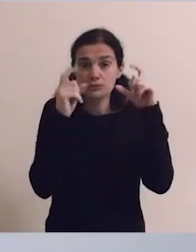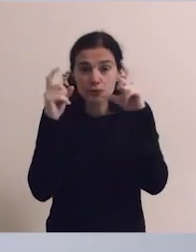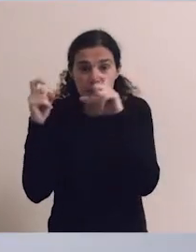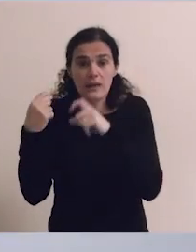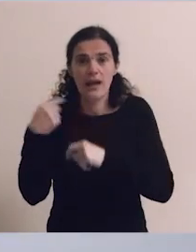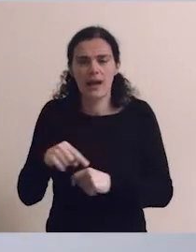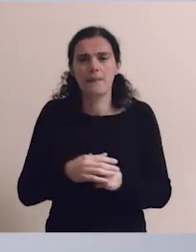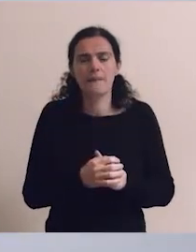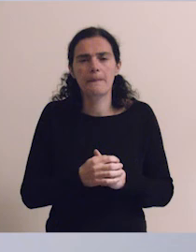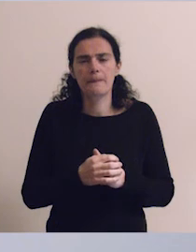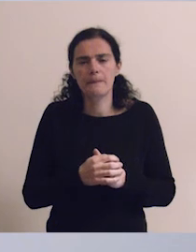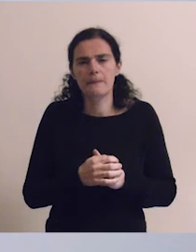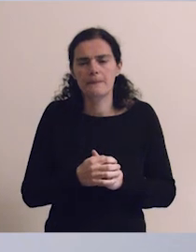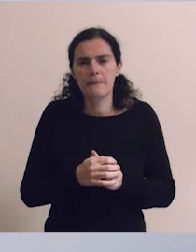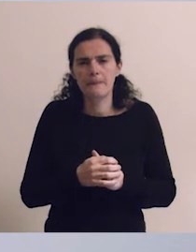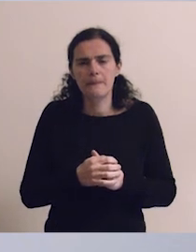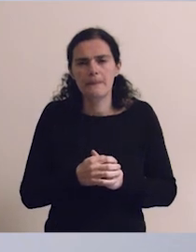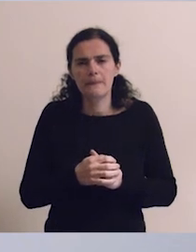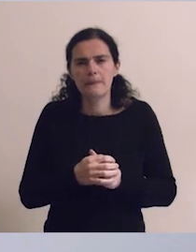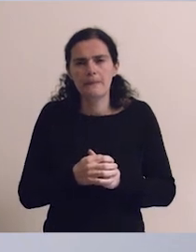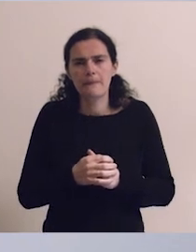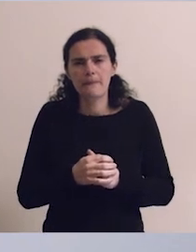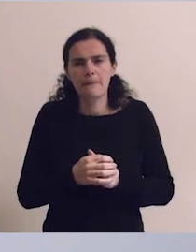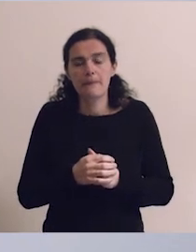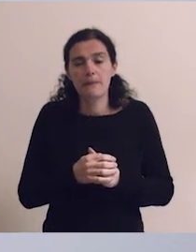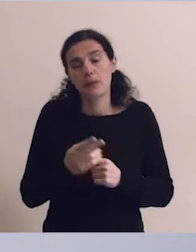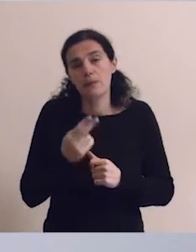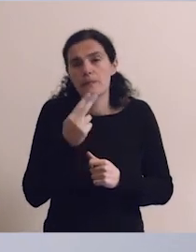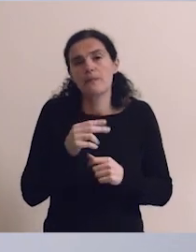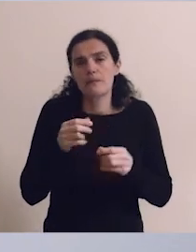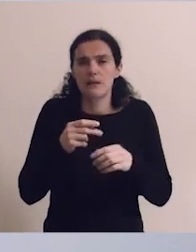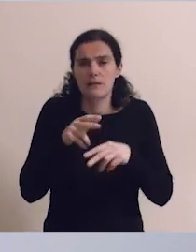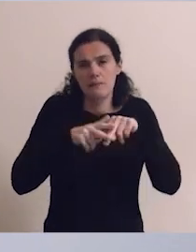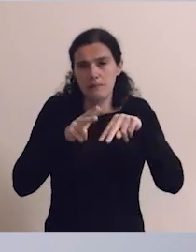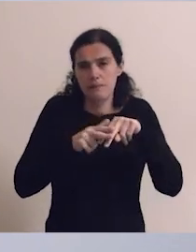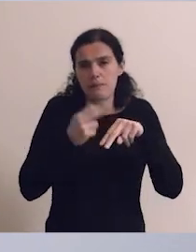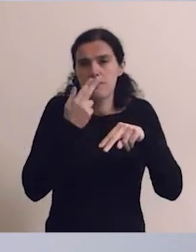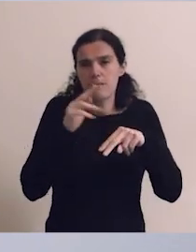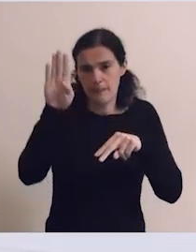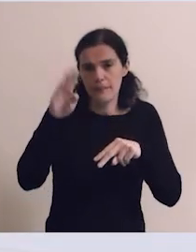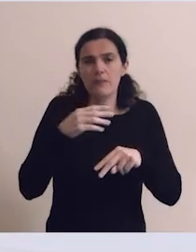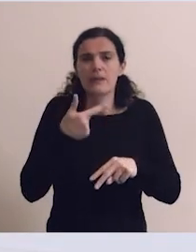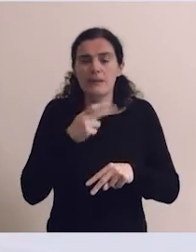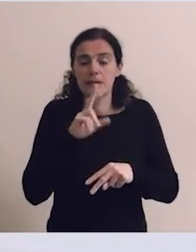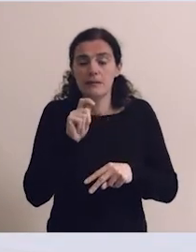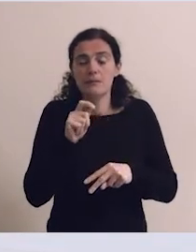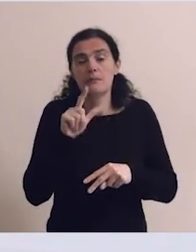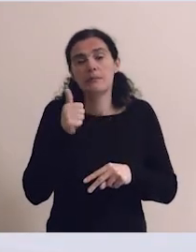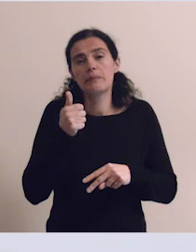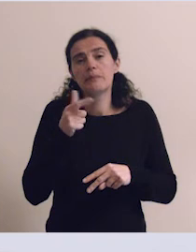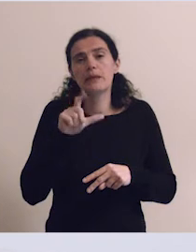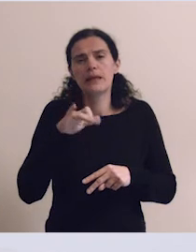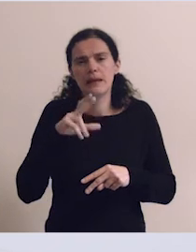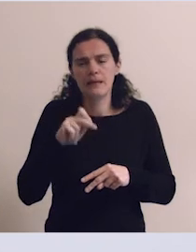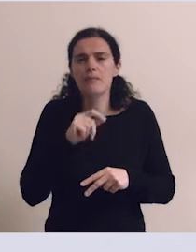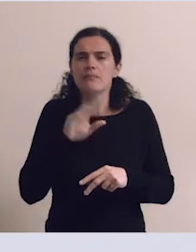a photograph of a concentration camp, Treblinka. And I think to